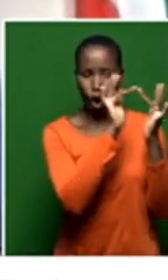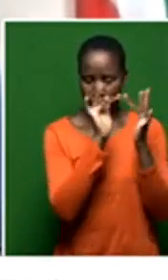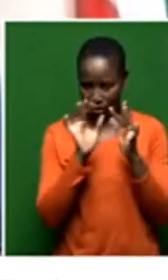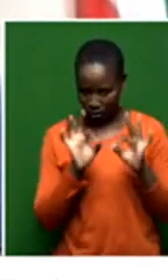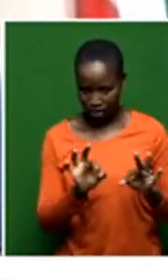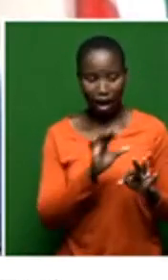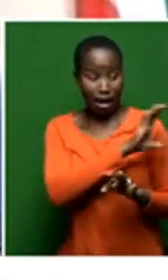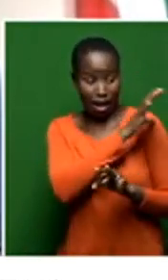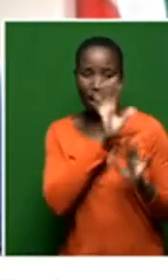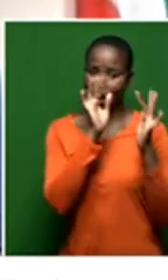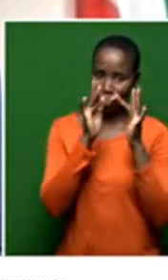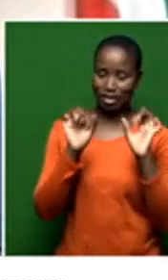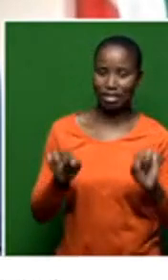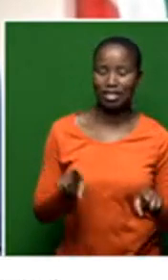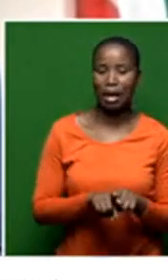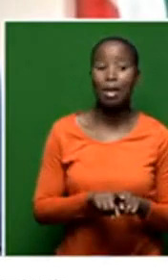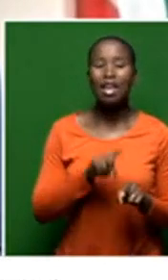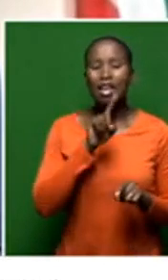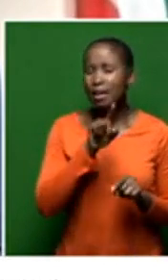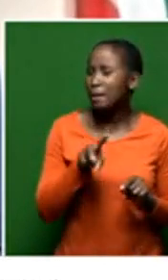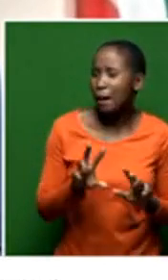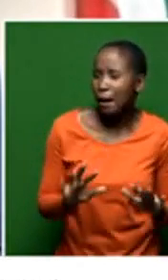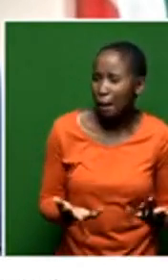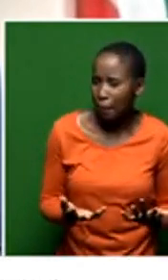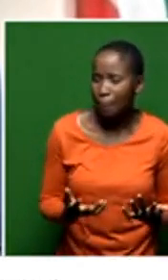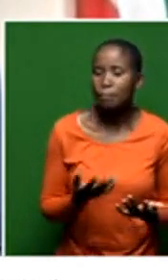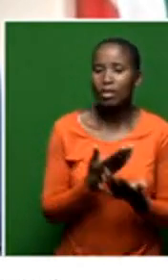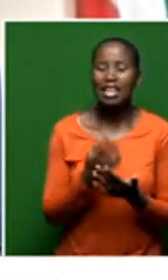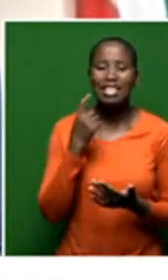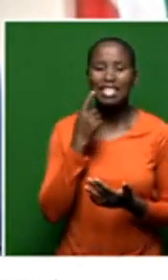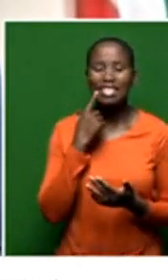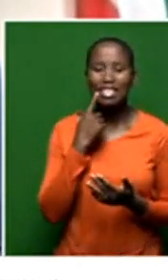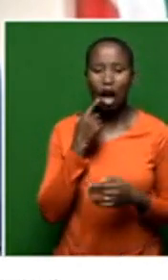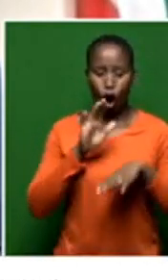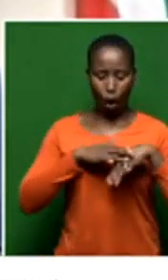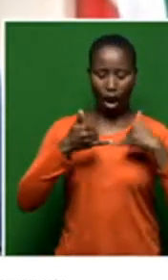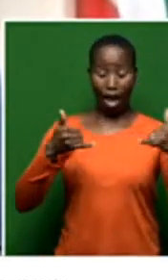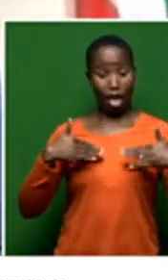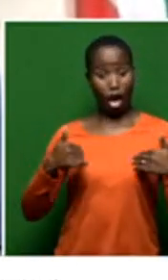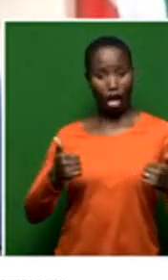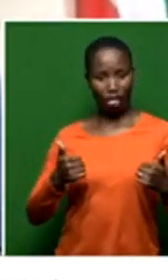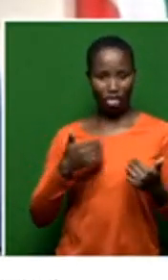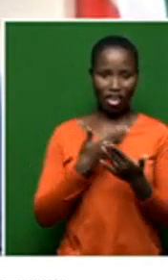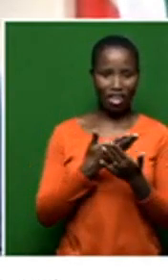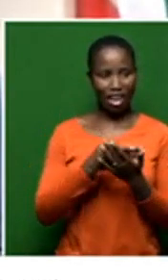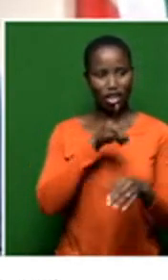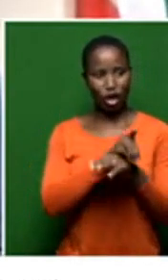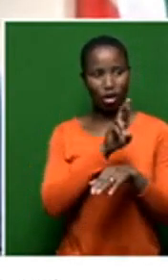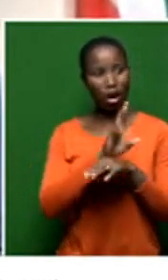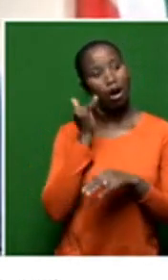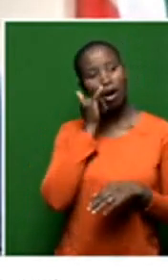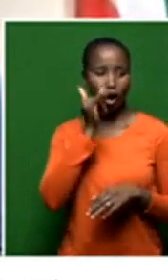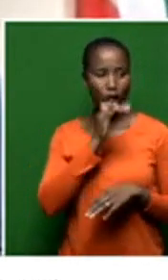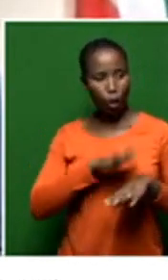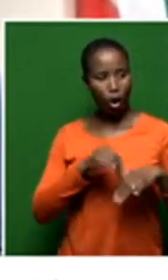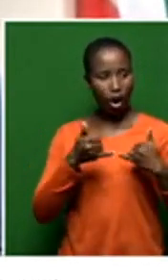government clinics will be connected. This is a way of ushering in, e-health, telemedicine as well. So what we are